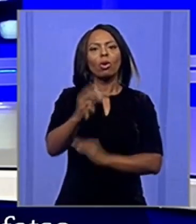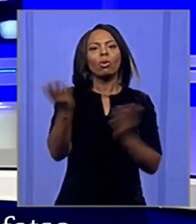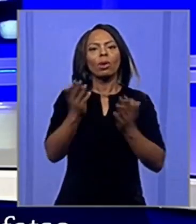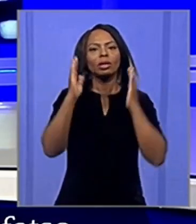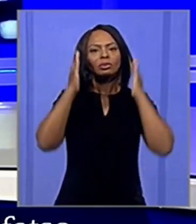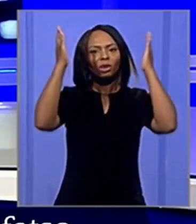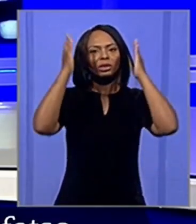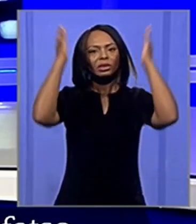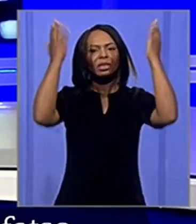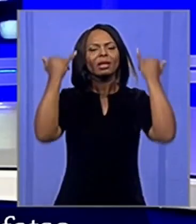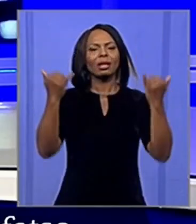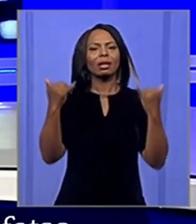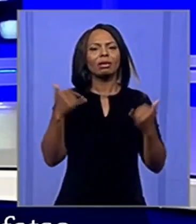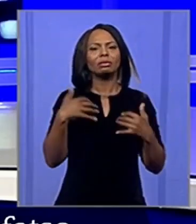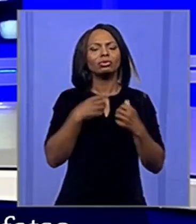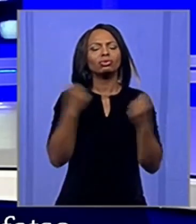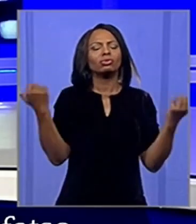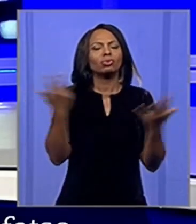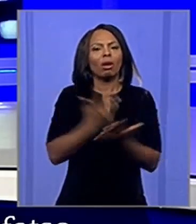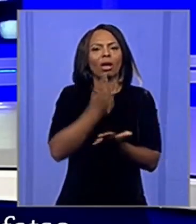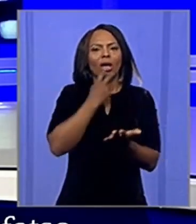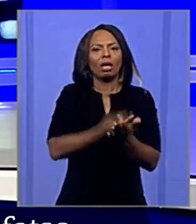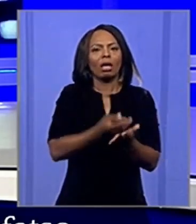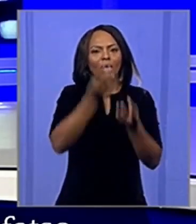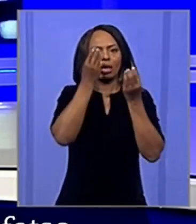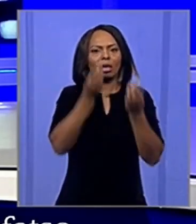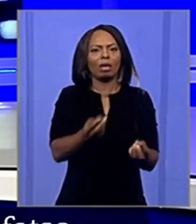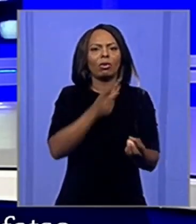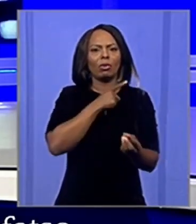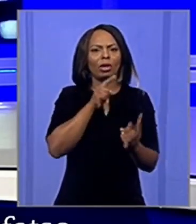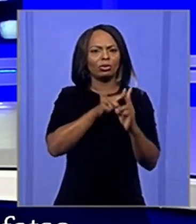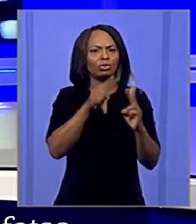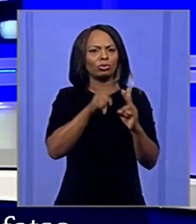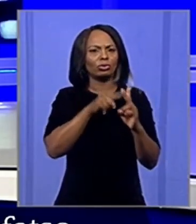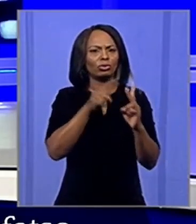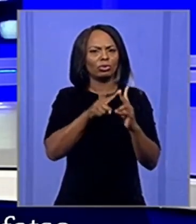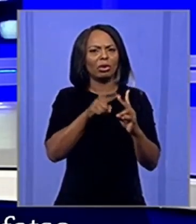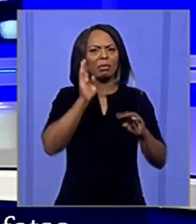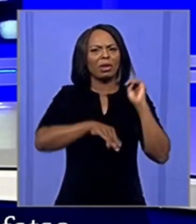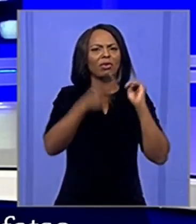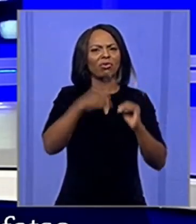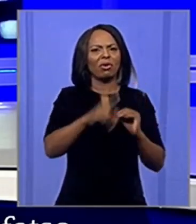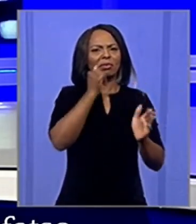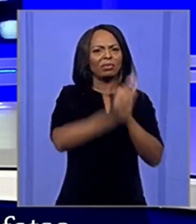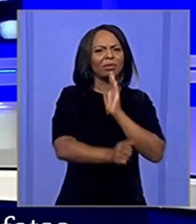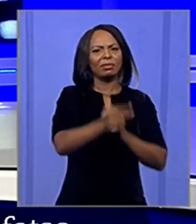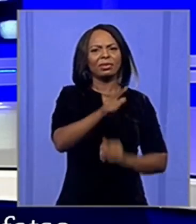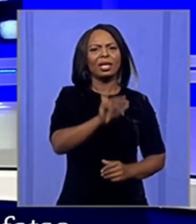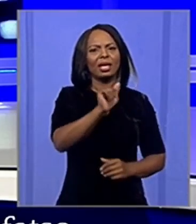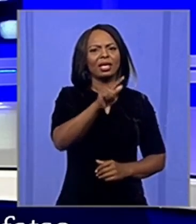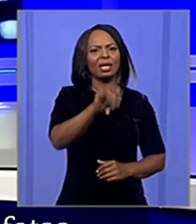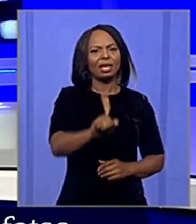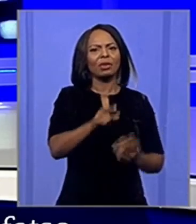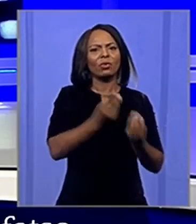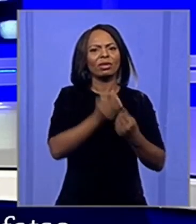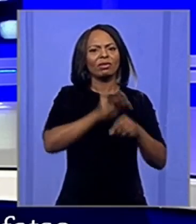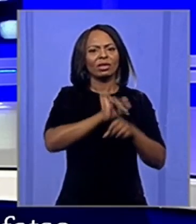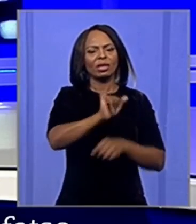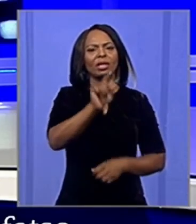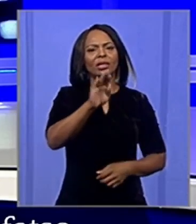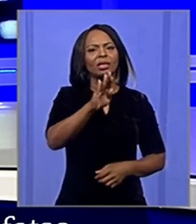ba gakgamaditswe ke gore bobedi joo bo latofalediwa polao ya ga Keenan aka Forbes le tsala ya gagwe Tebello Tips